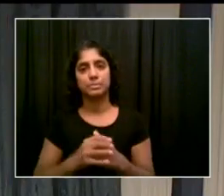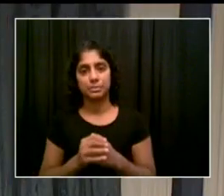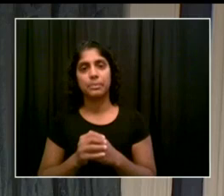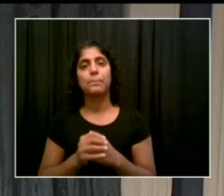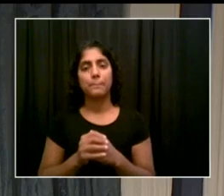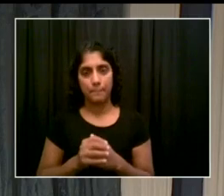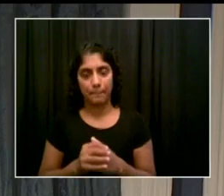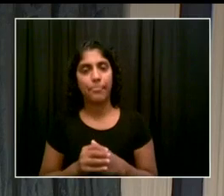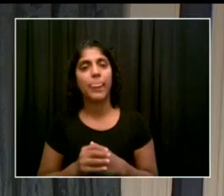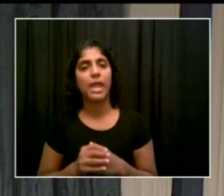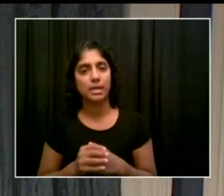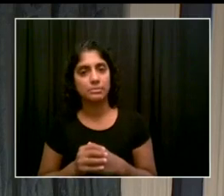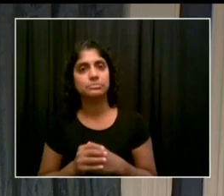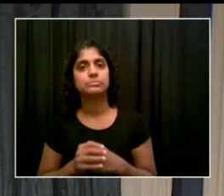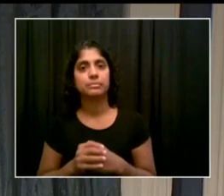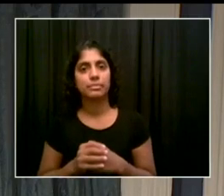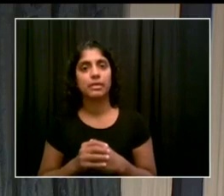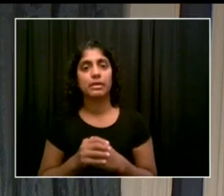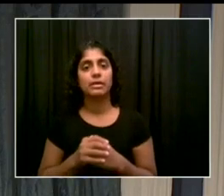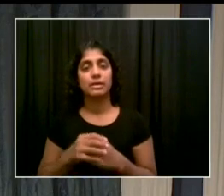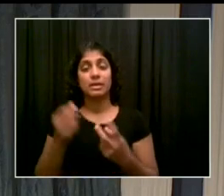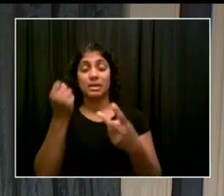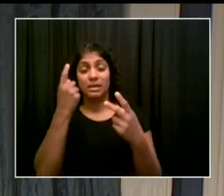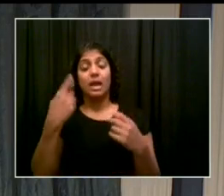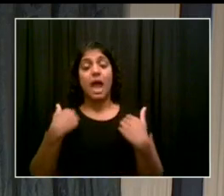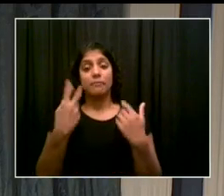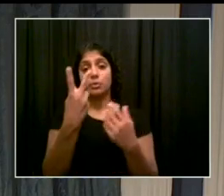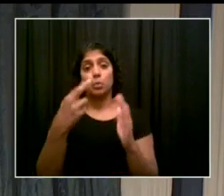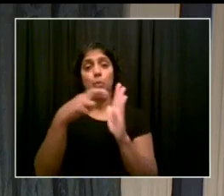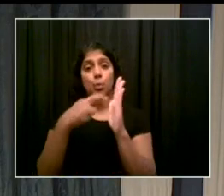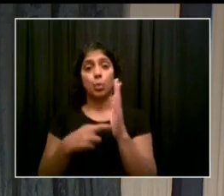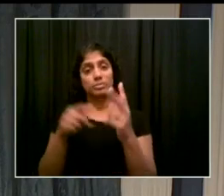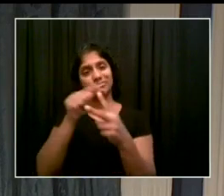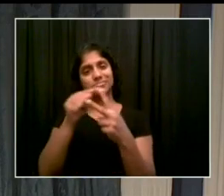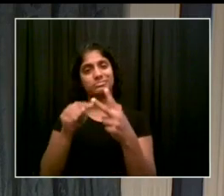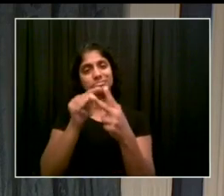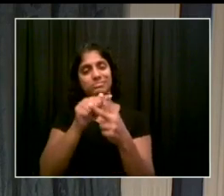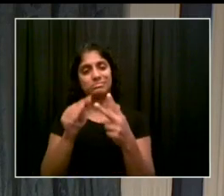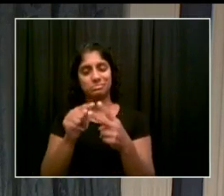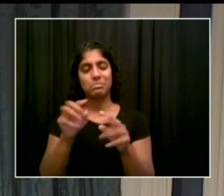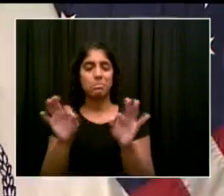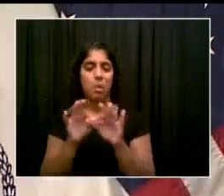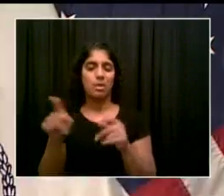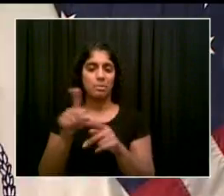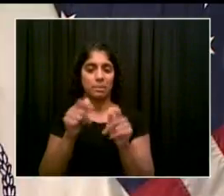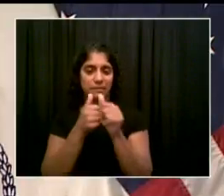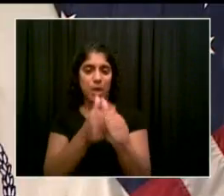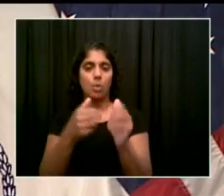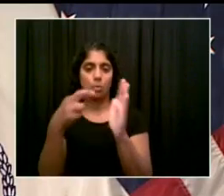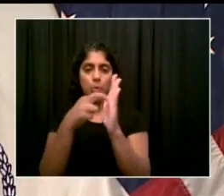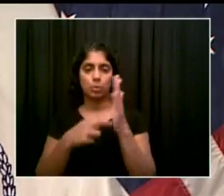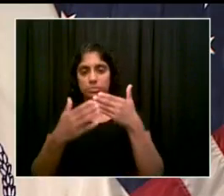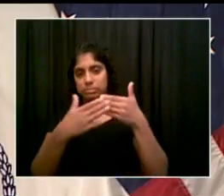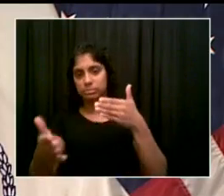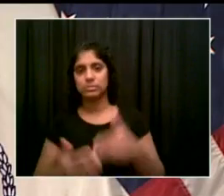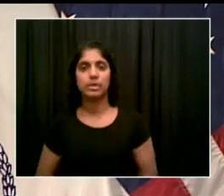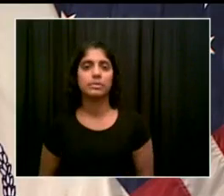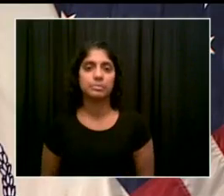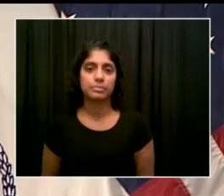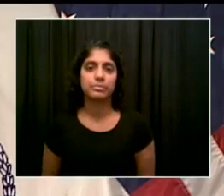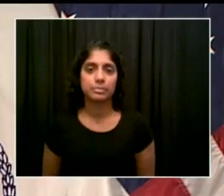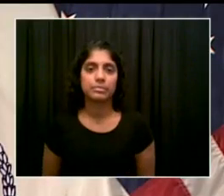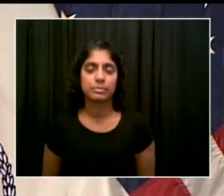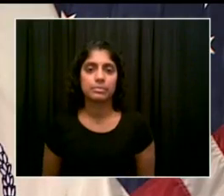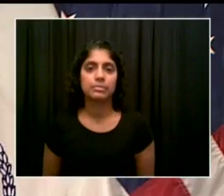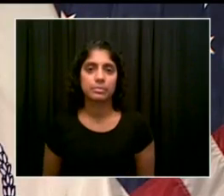ahead, Andrew. And Mayor, there are, of course, people know that San Francisco has taken a much more aggressive